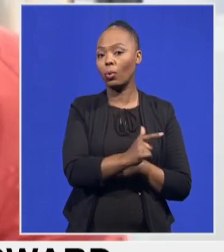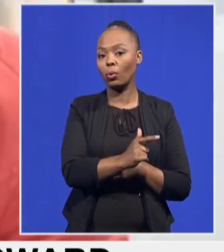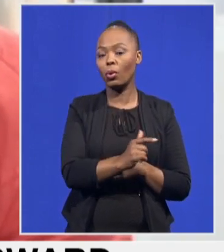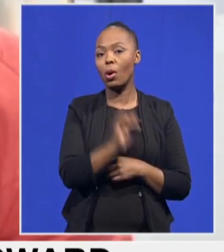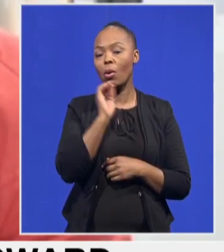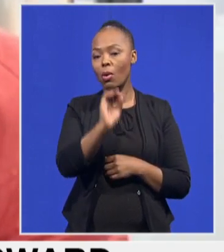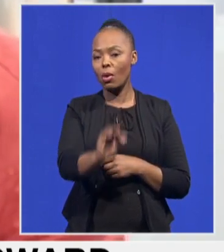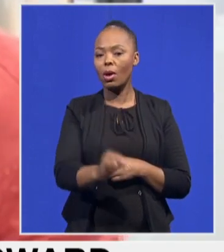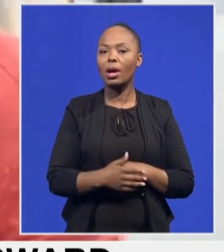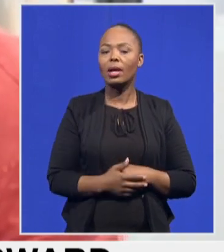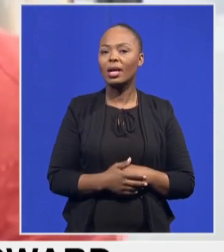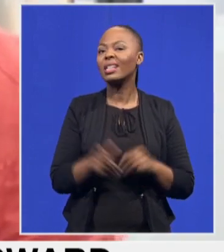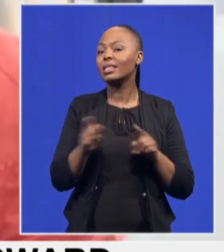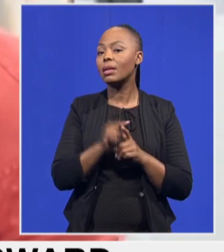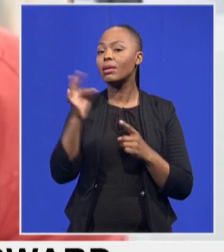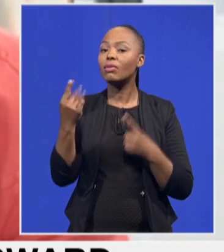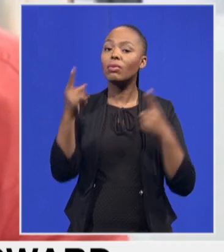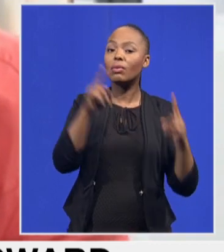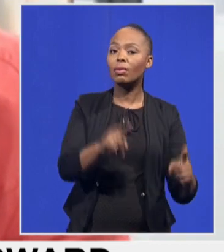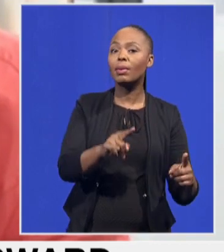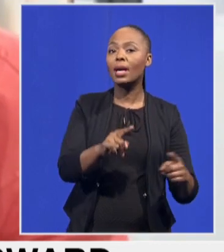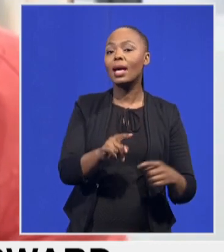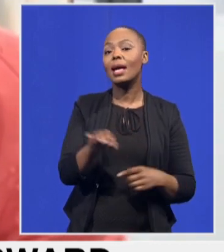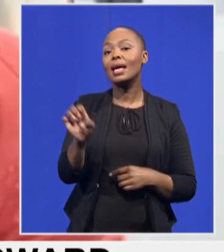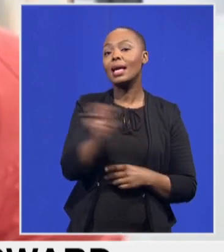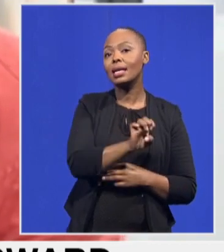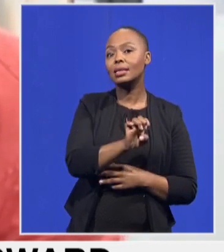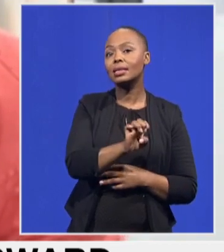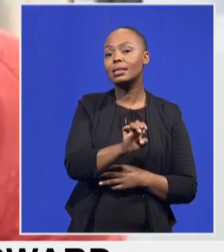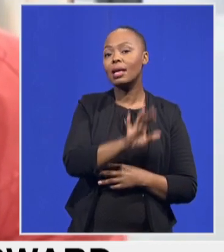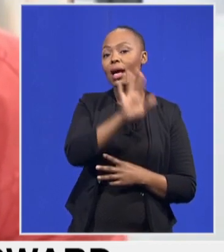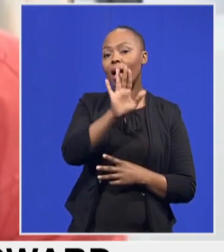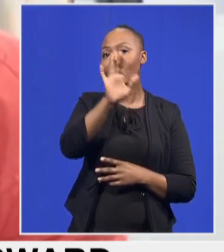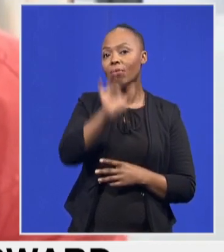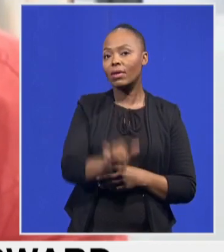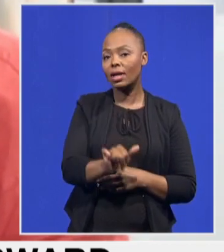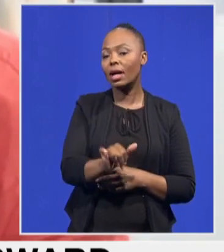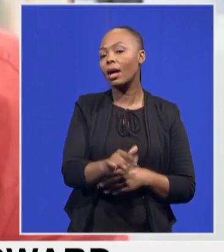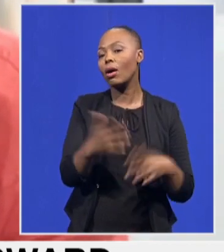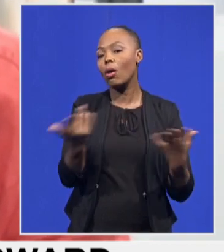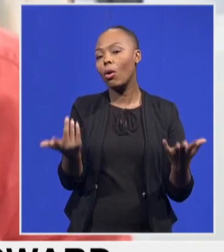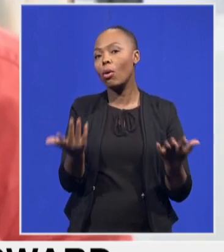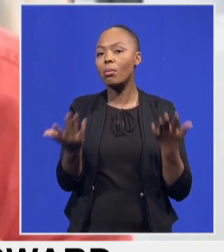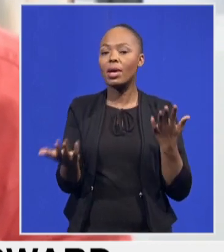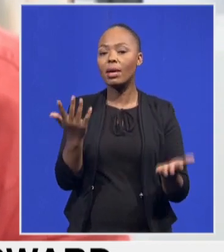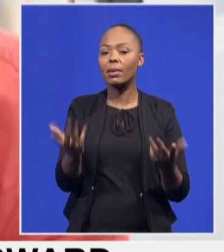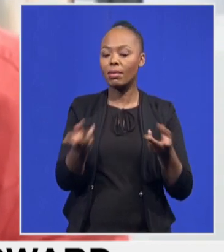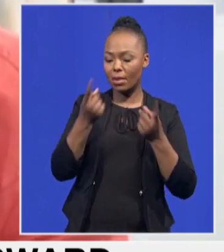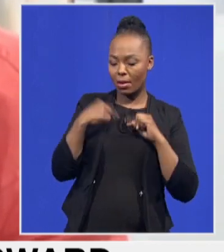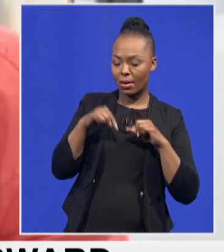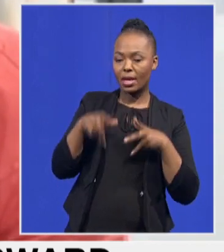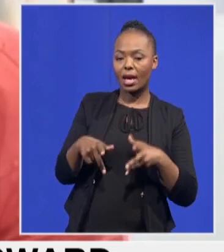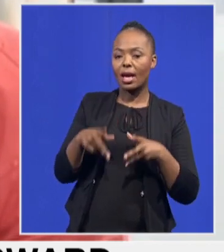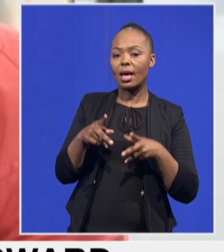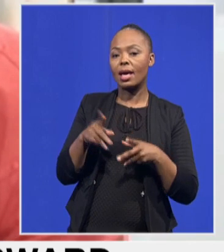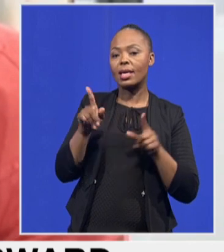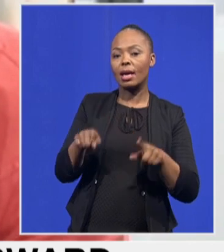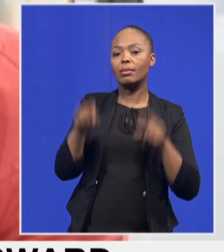to an East African country for a great safari, come down to Cape Town and spend a couple of days in the winelands to have a bit of